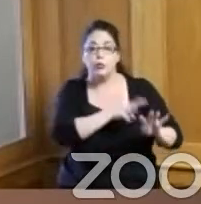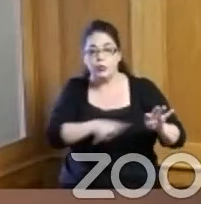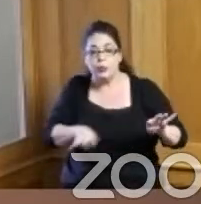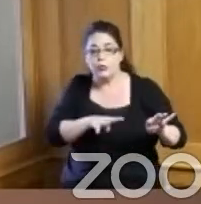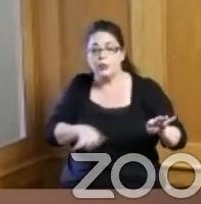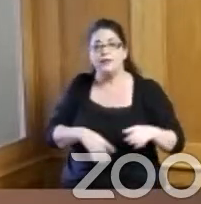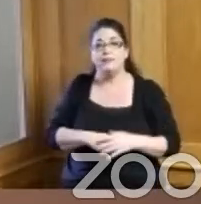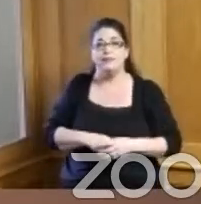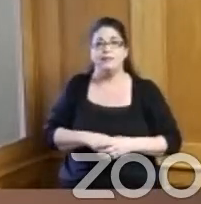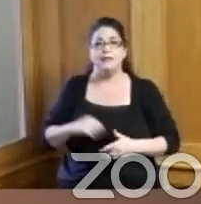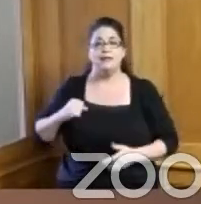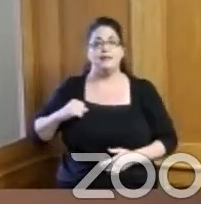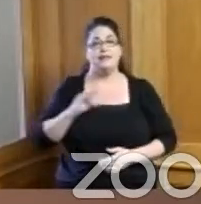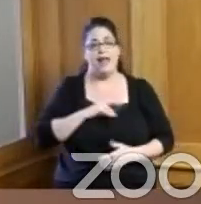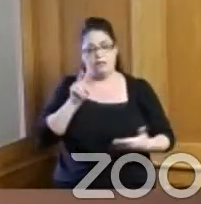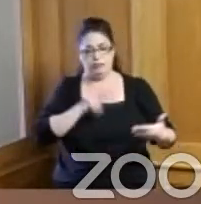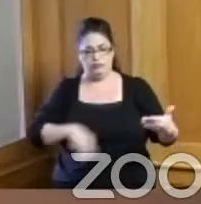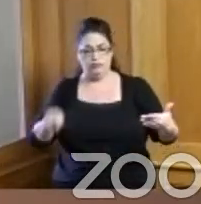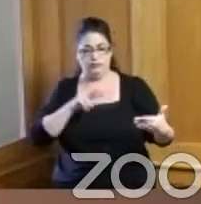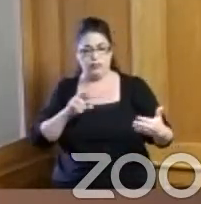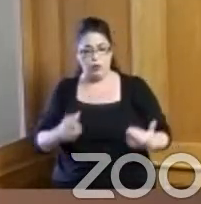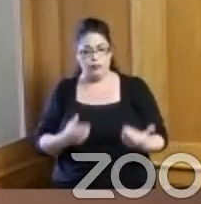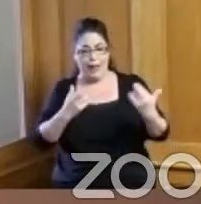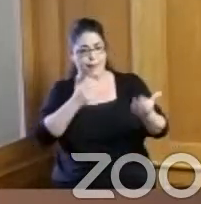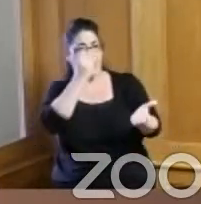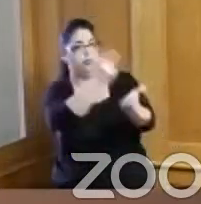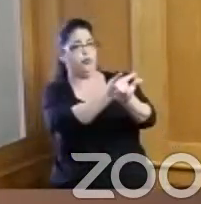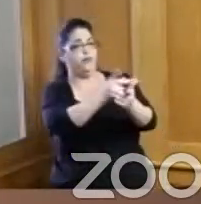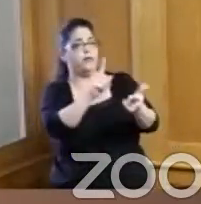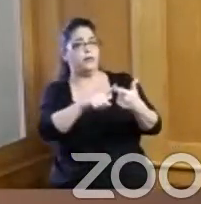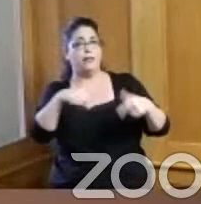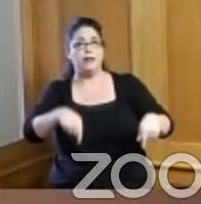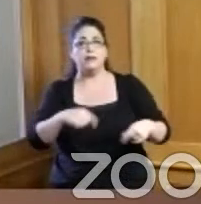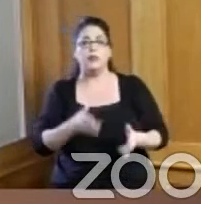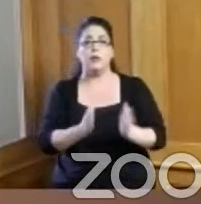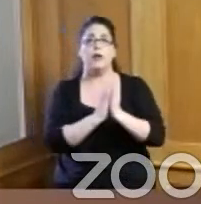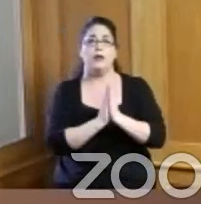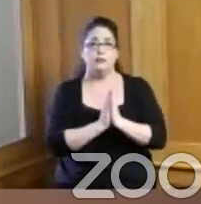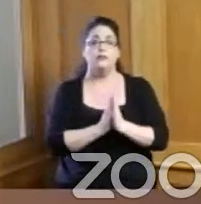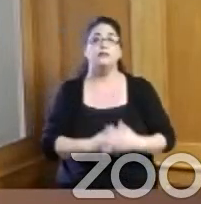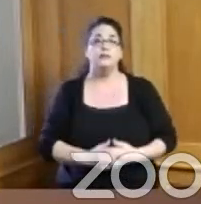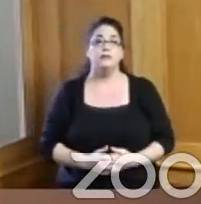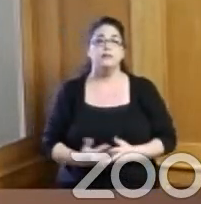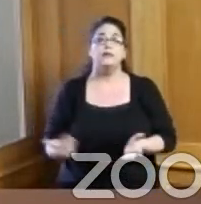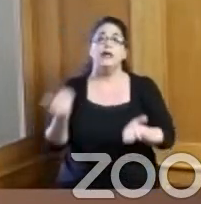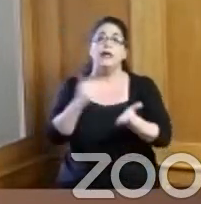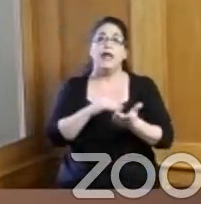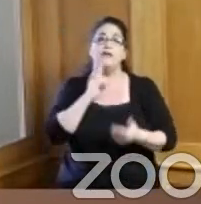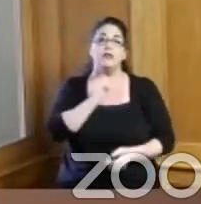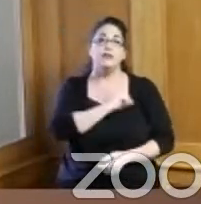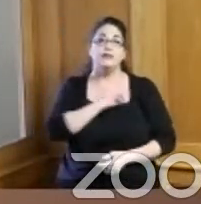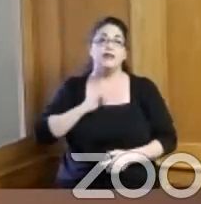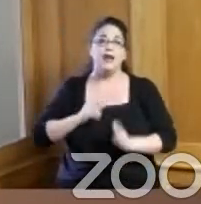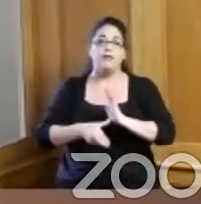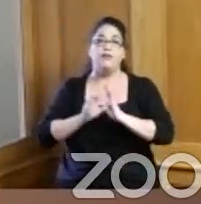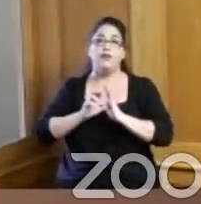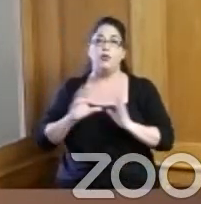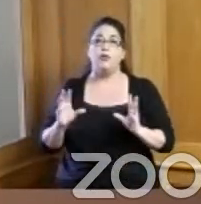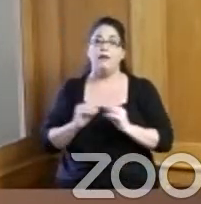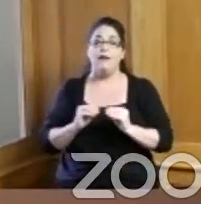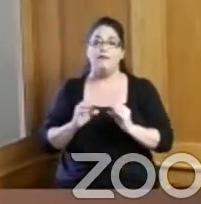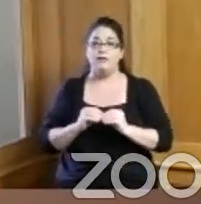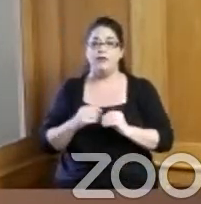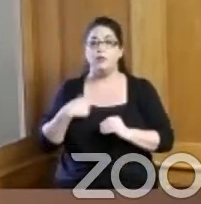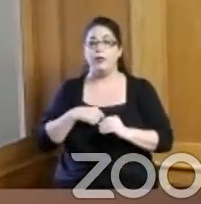So staff reviewed this and recommended approval of the request. This did go before a staff review conference where we had a meeting with the public